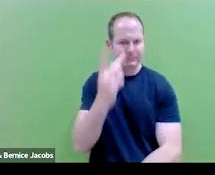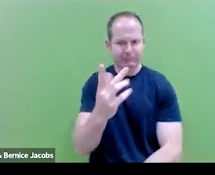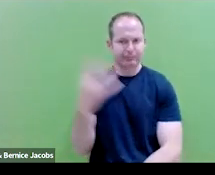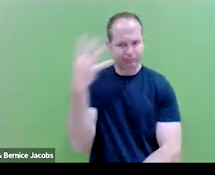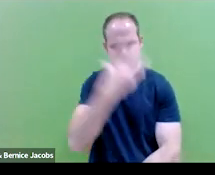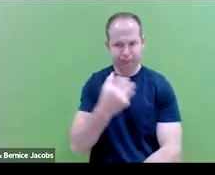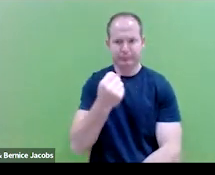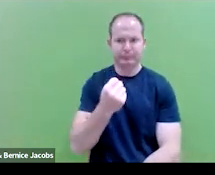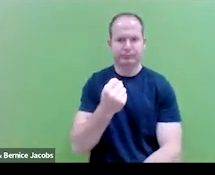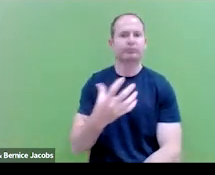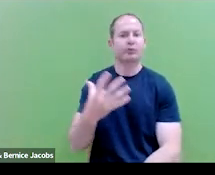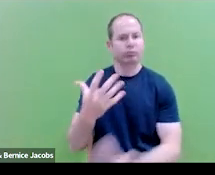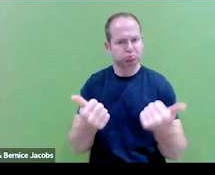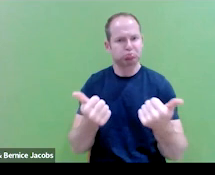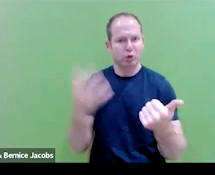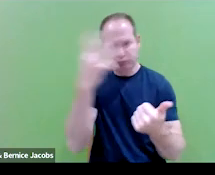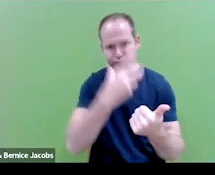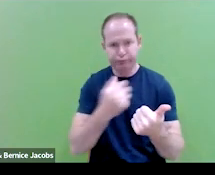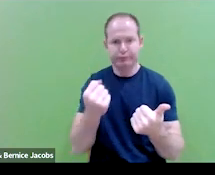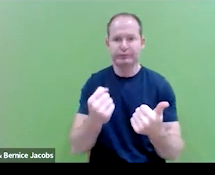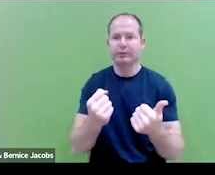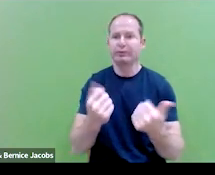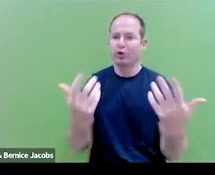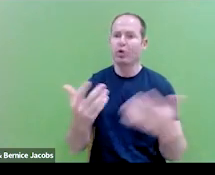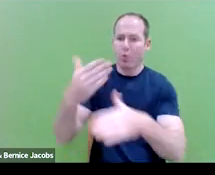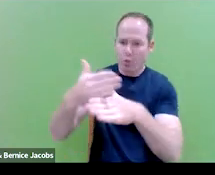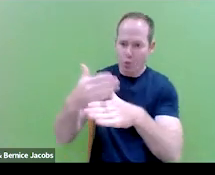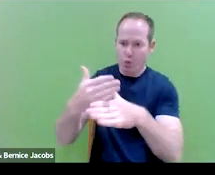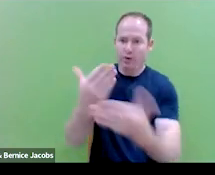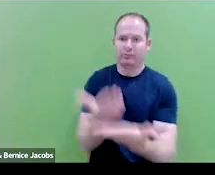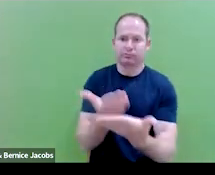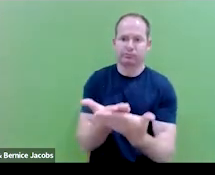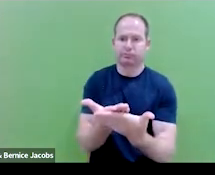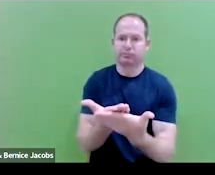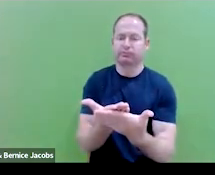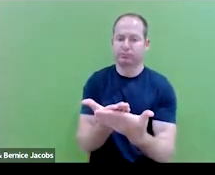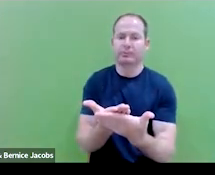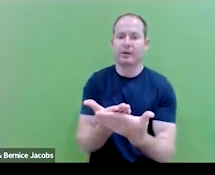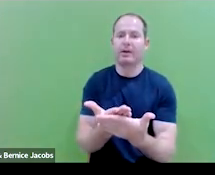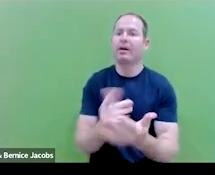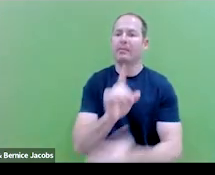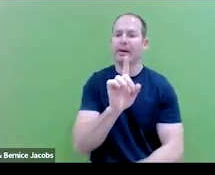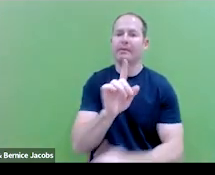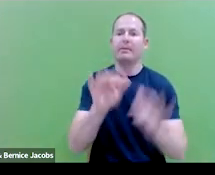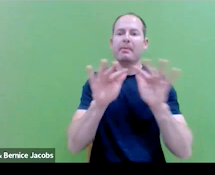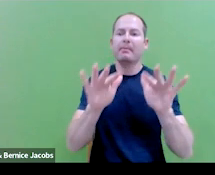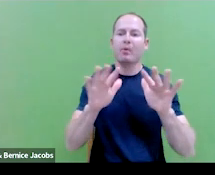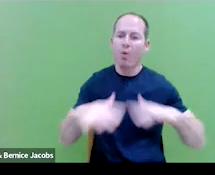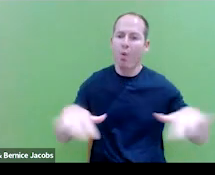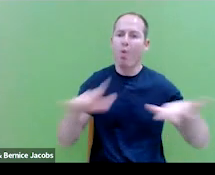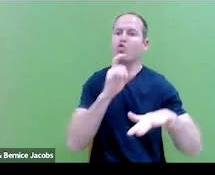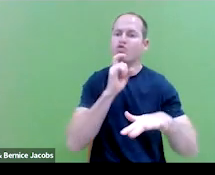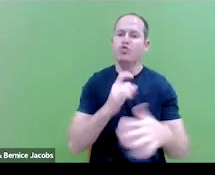it still looks good, and the function is still there. And it also accommodates a broad range of users.